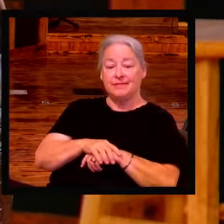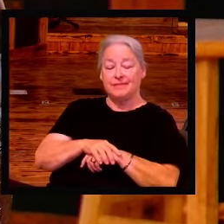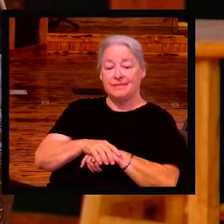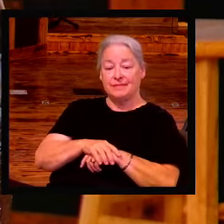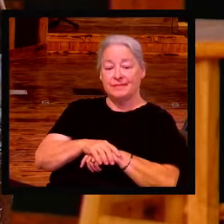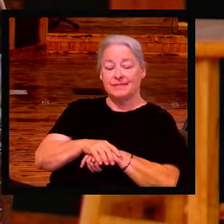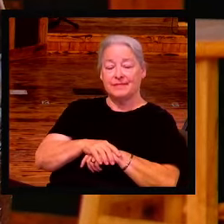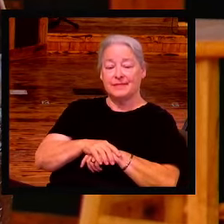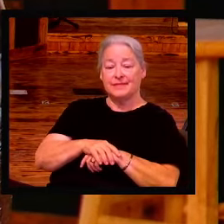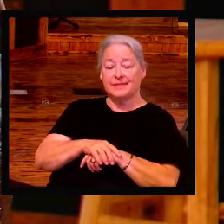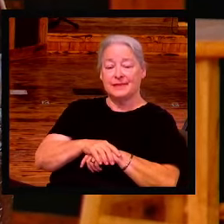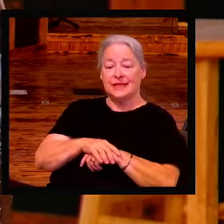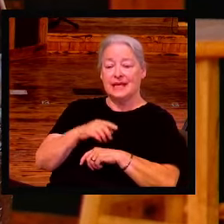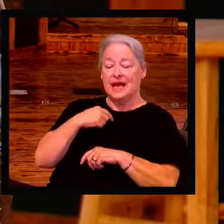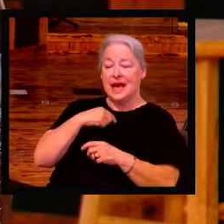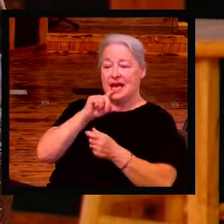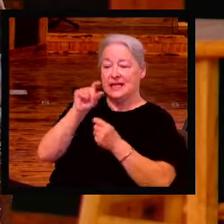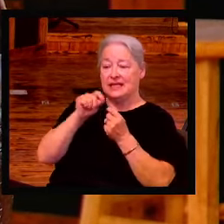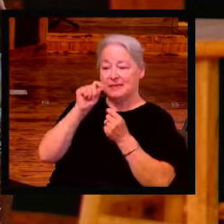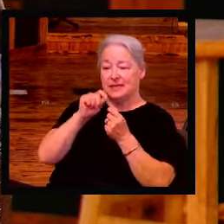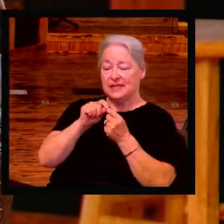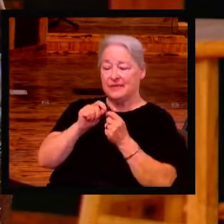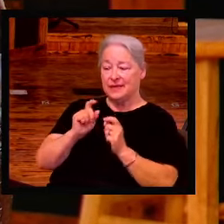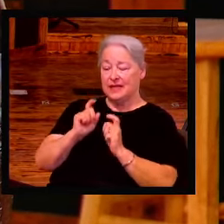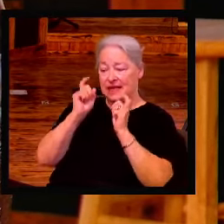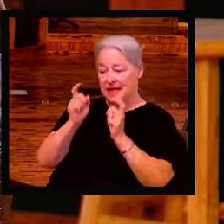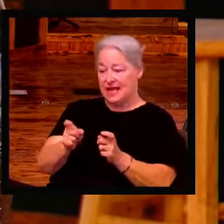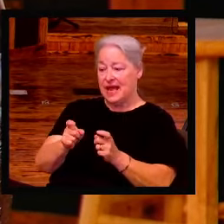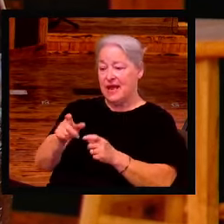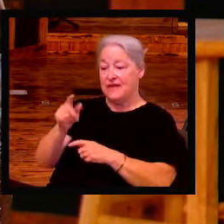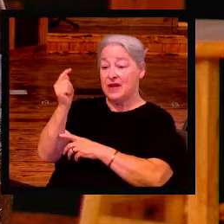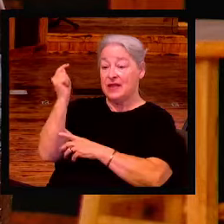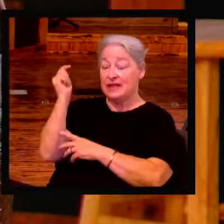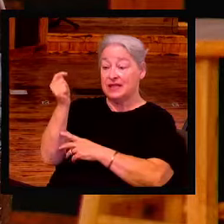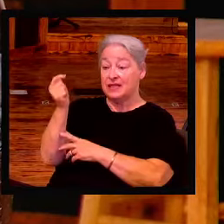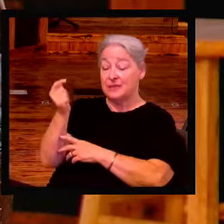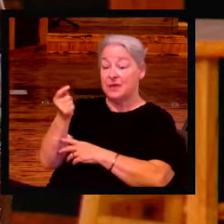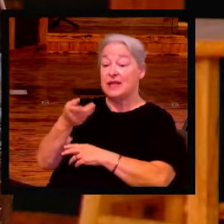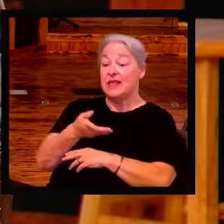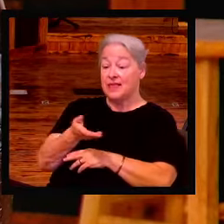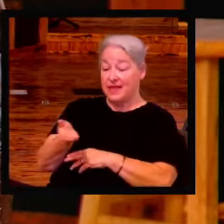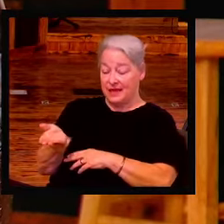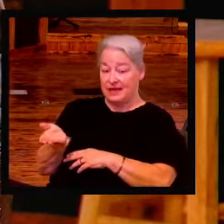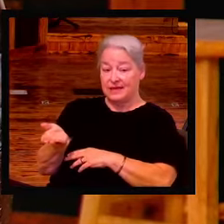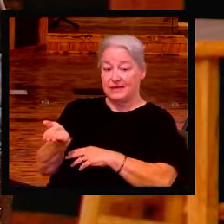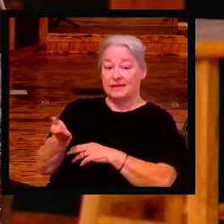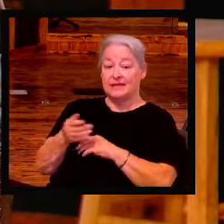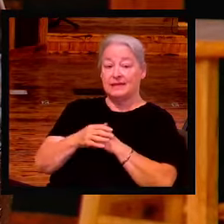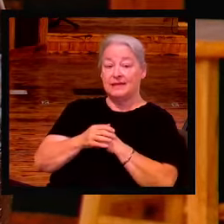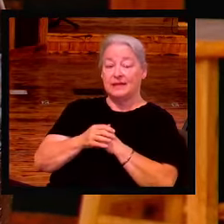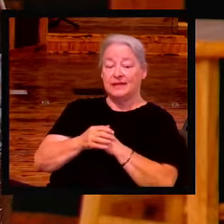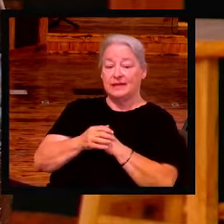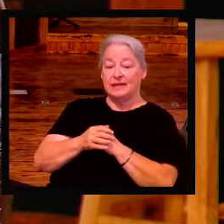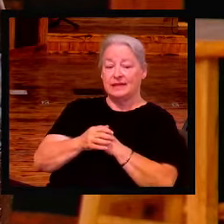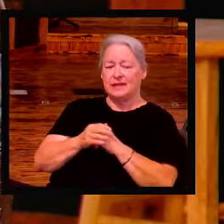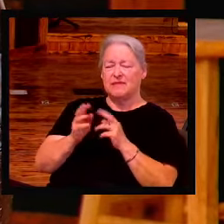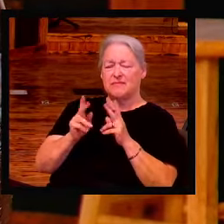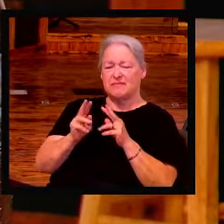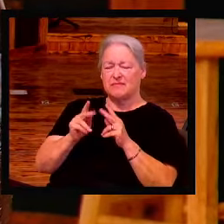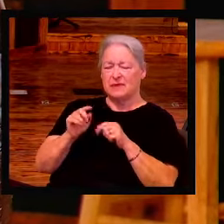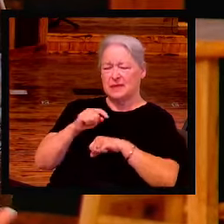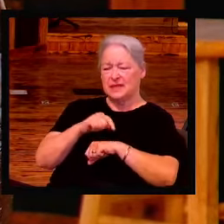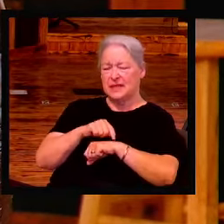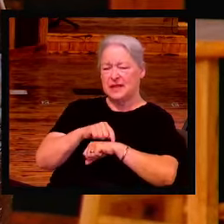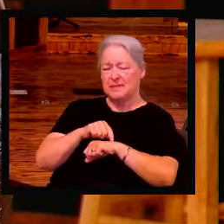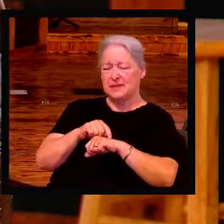I specifically gave my testimony then. And then a couple of other times happened,